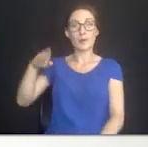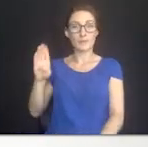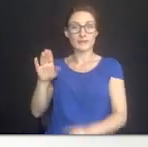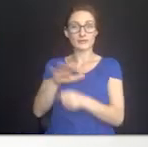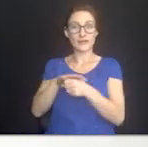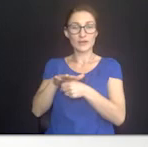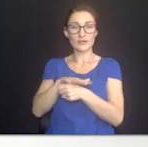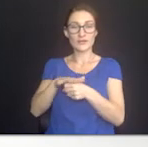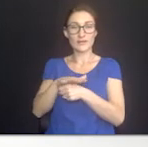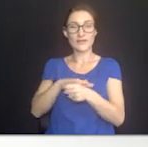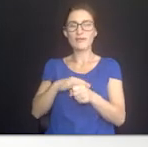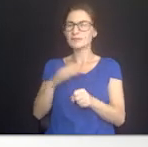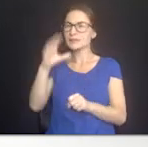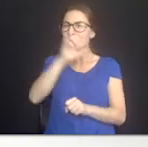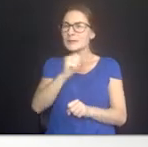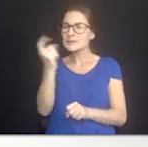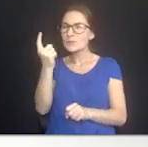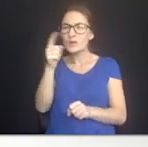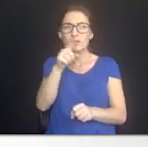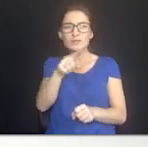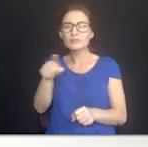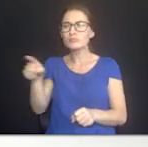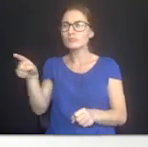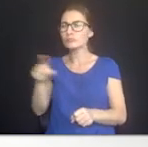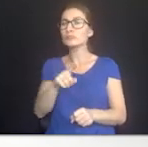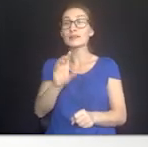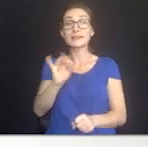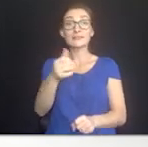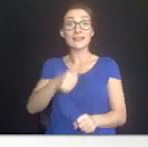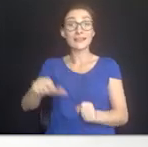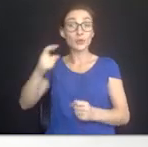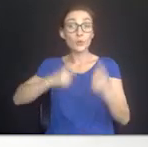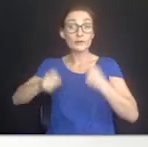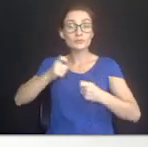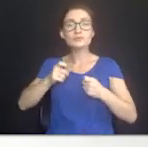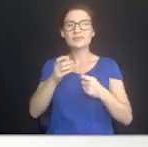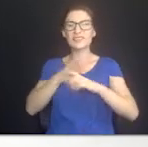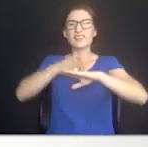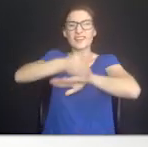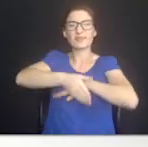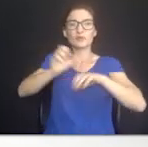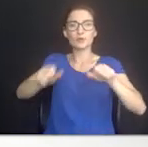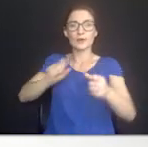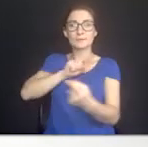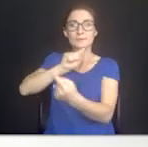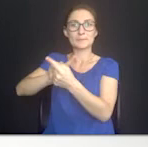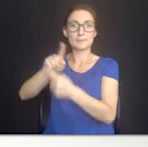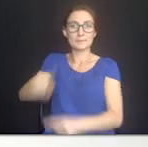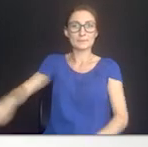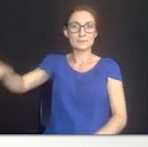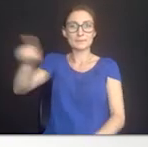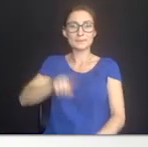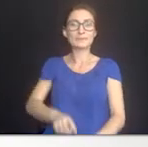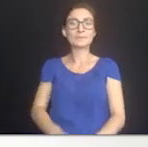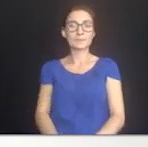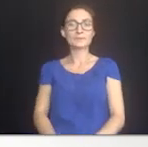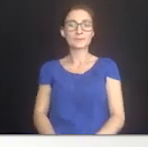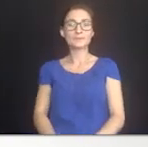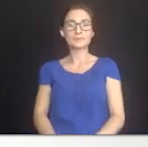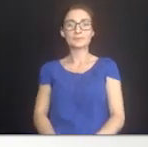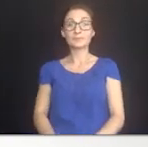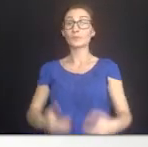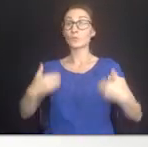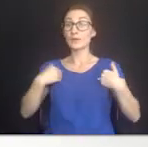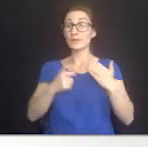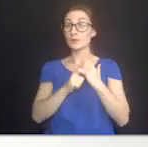Beach area. And I don't know if I missed anybody, but if you have any questions, feel free to afterwards for more information about our family